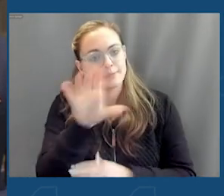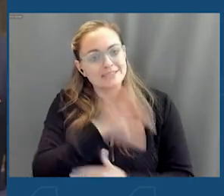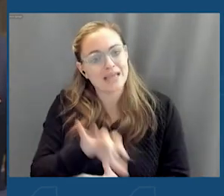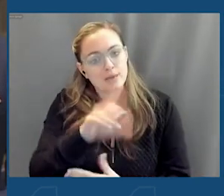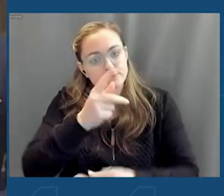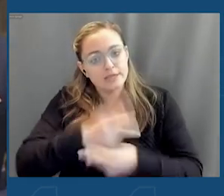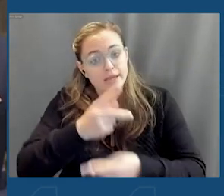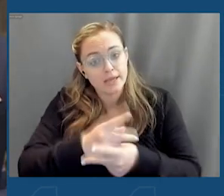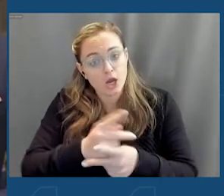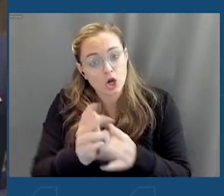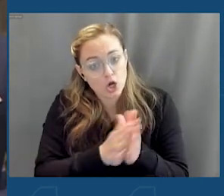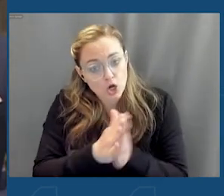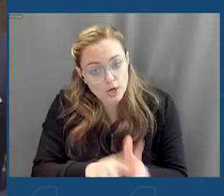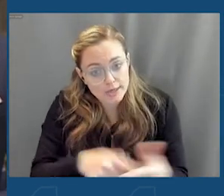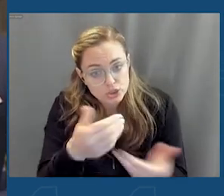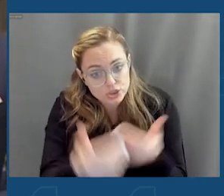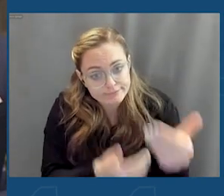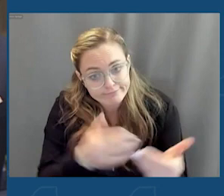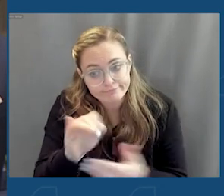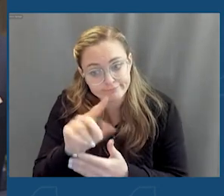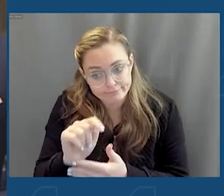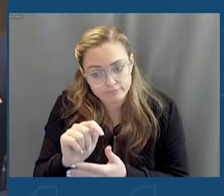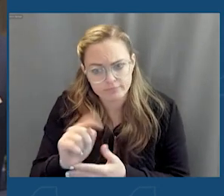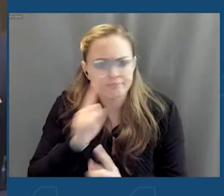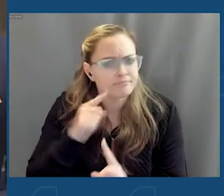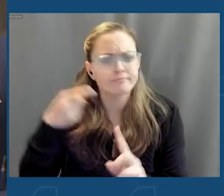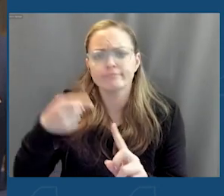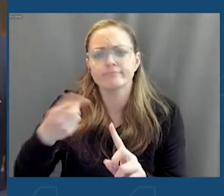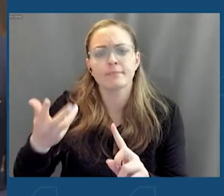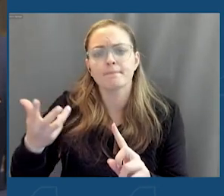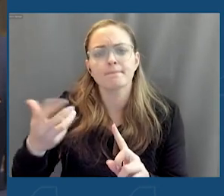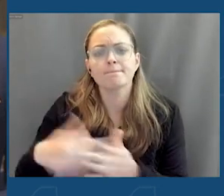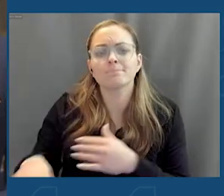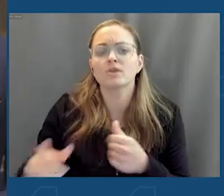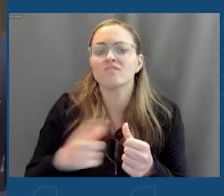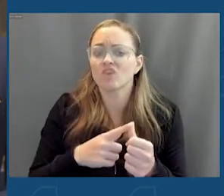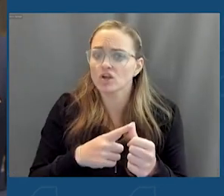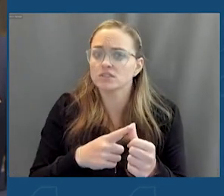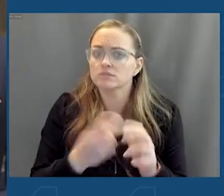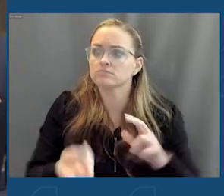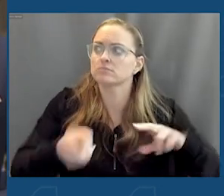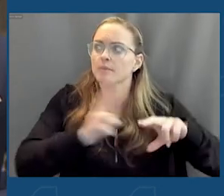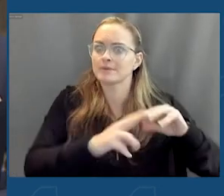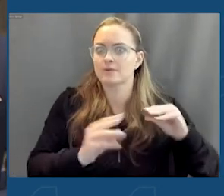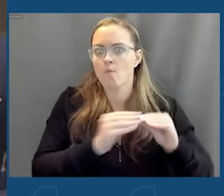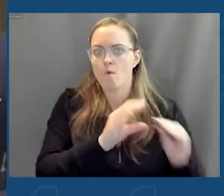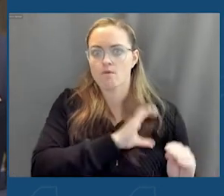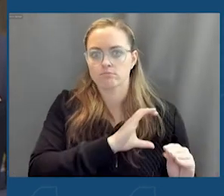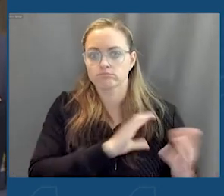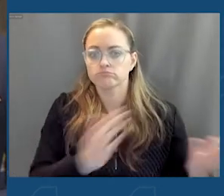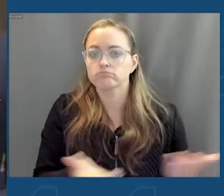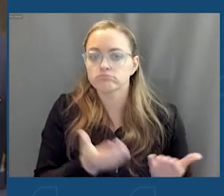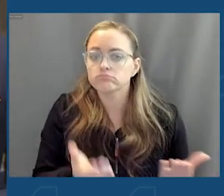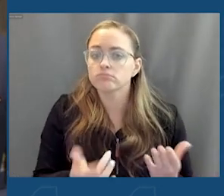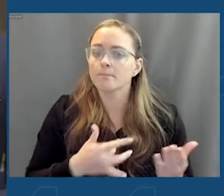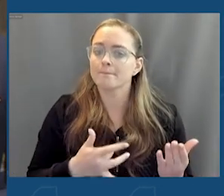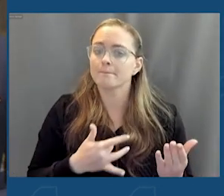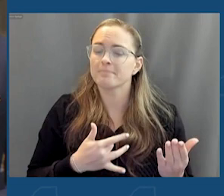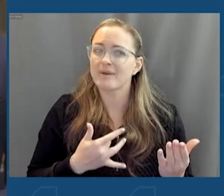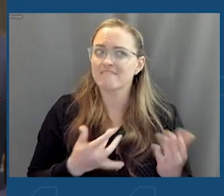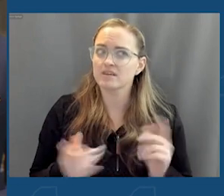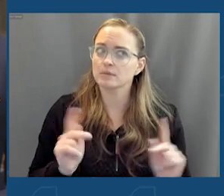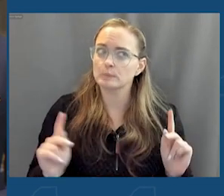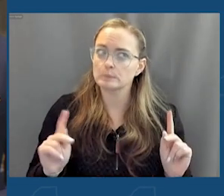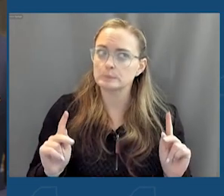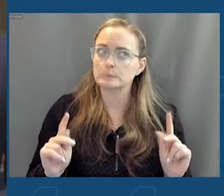initiative just in October. And what that was all about was, first of all, boosting the police presence. People feel better.